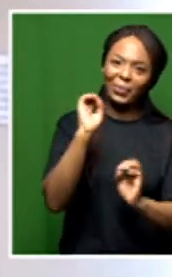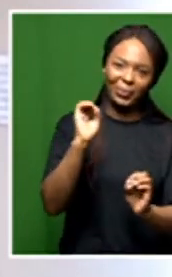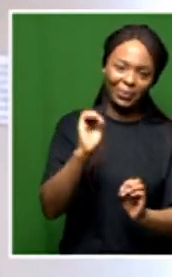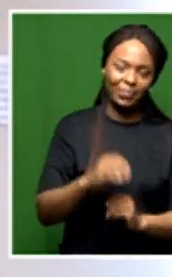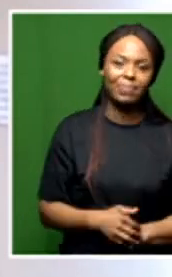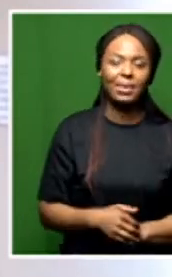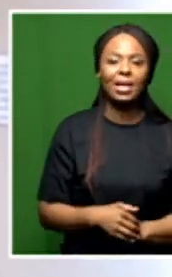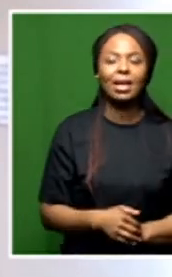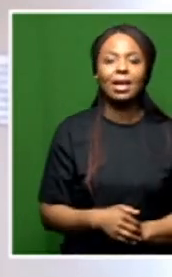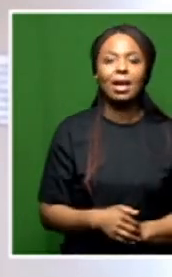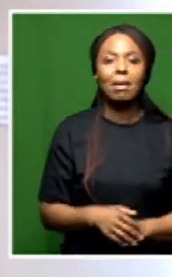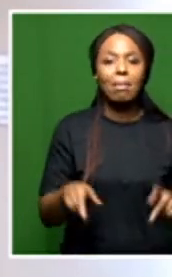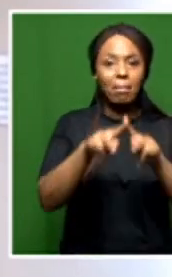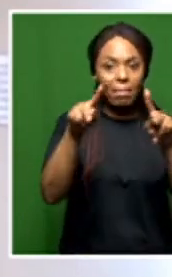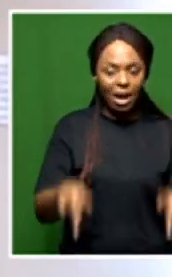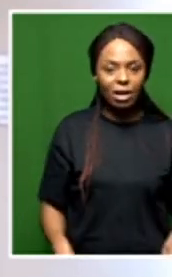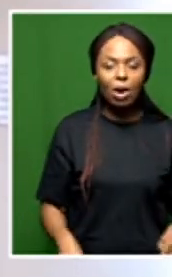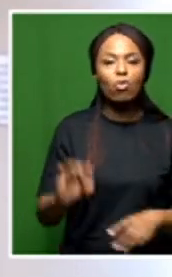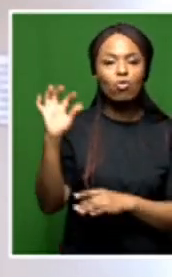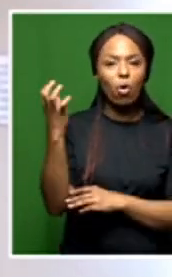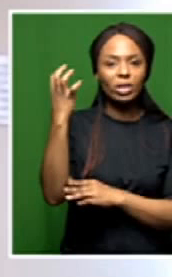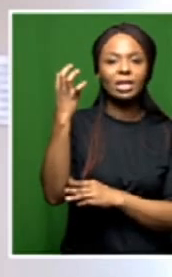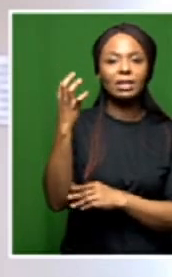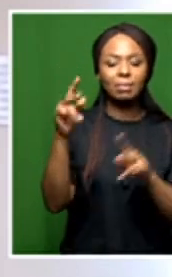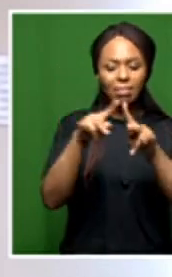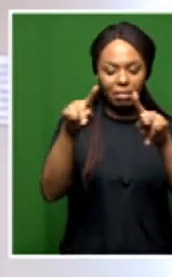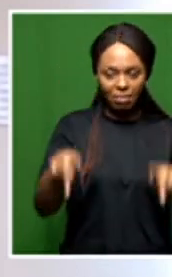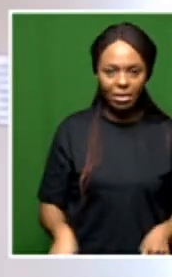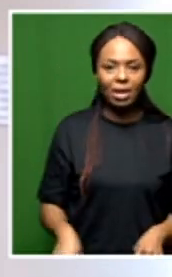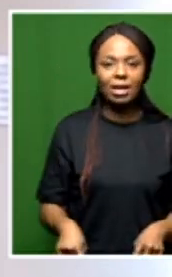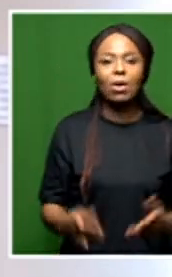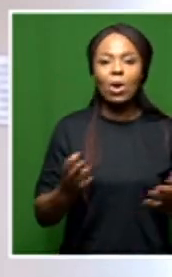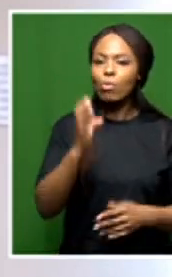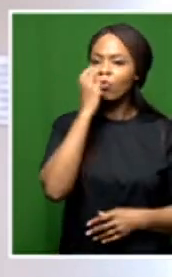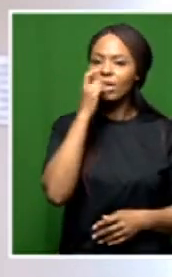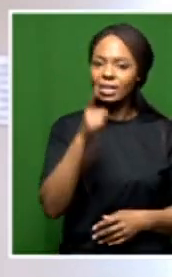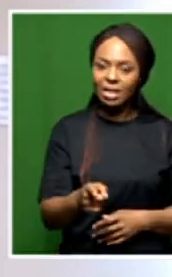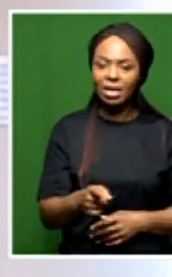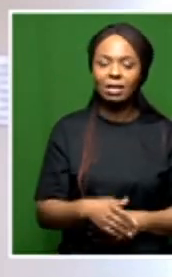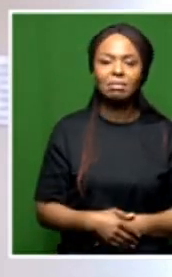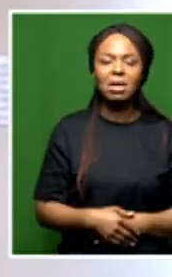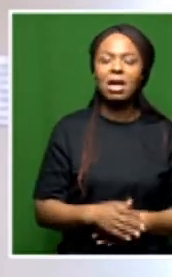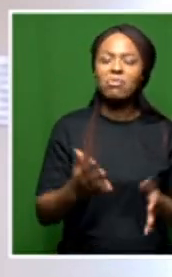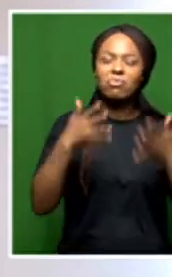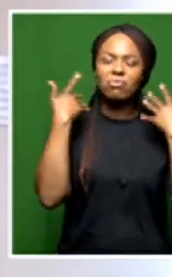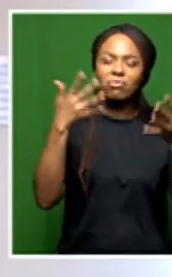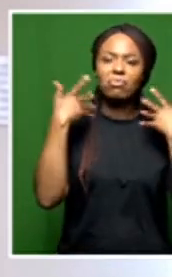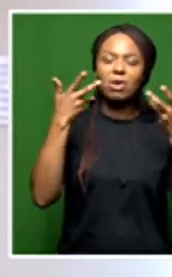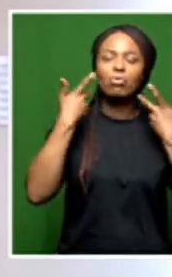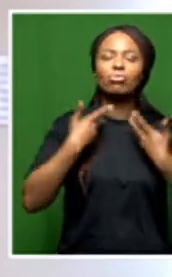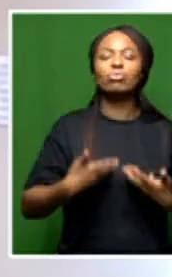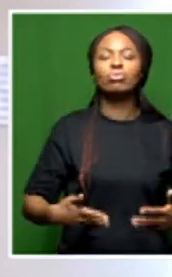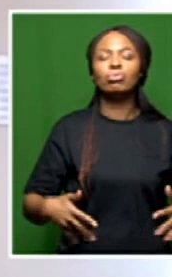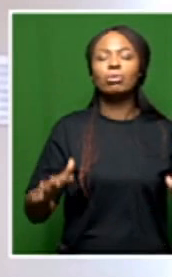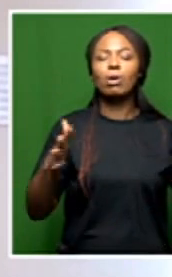that is called Golden Gate National Park in Bloemfontein. It just offers tranquility and fresh air to an